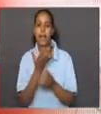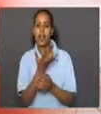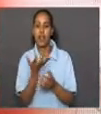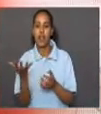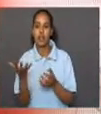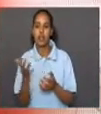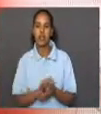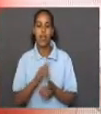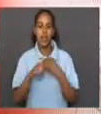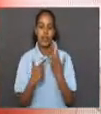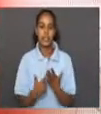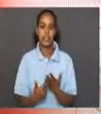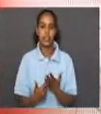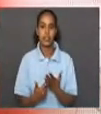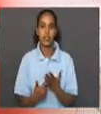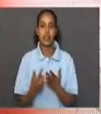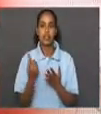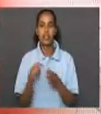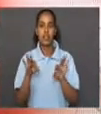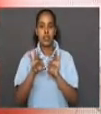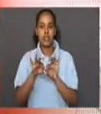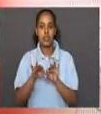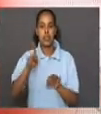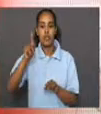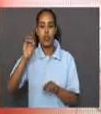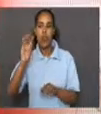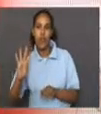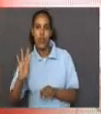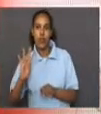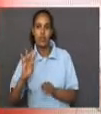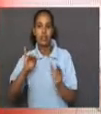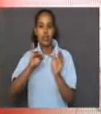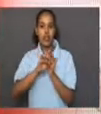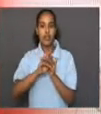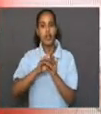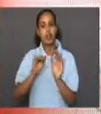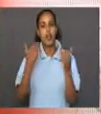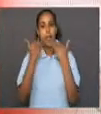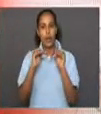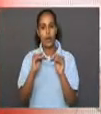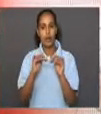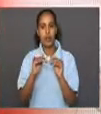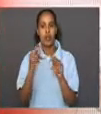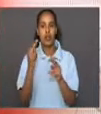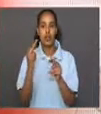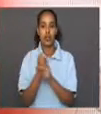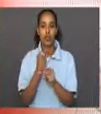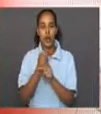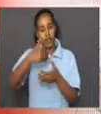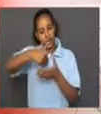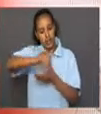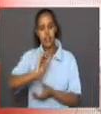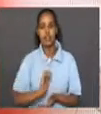grow. However, the need for phosphate salts outweighs the amount that is naturally